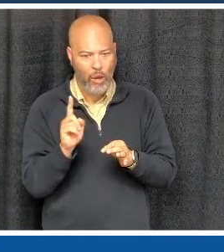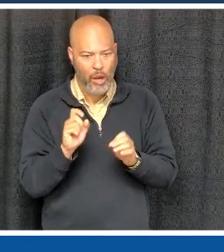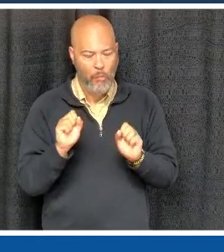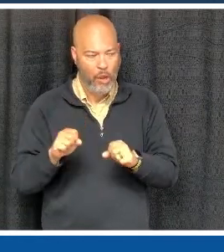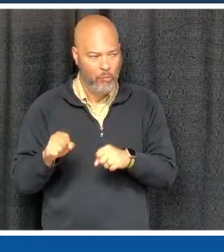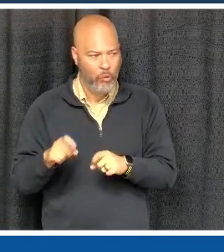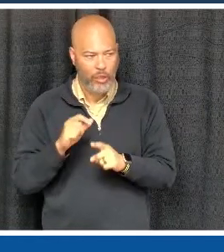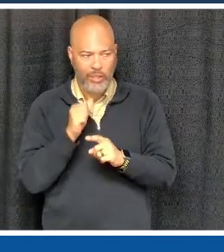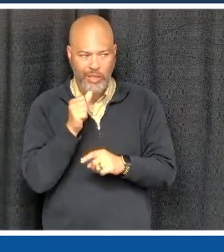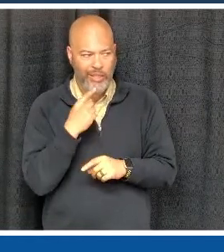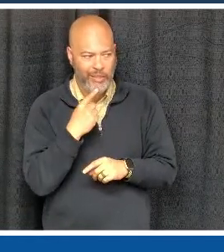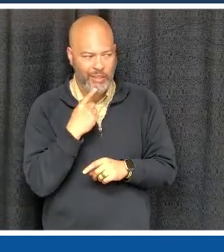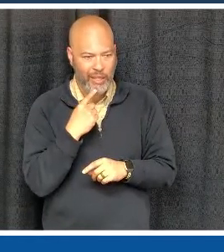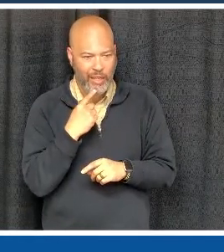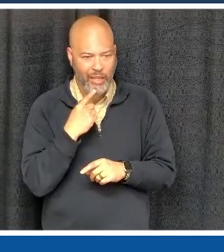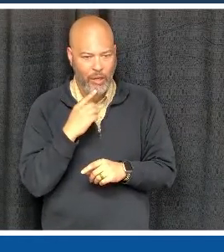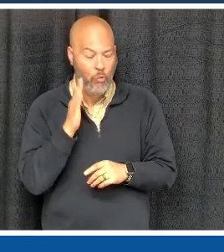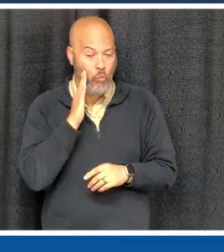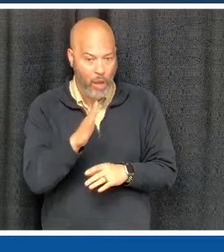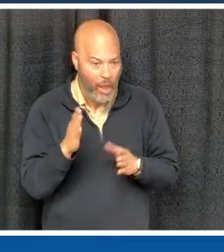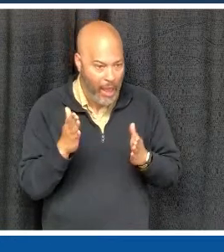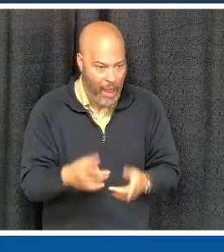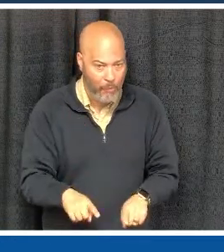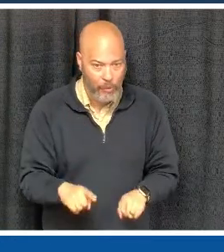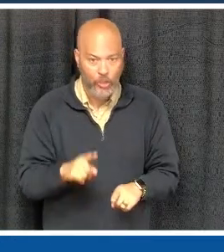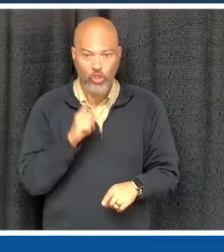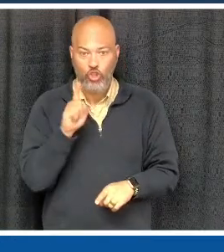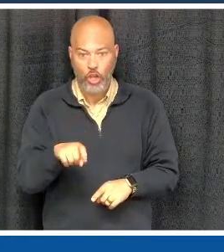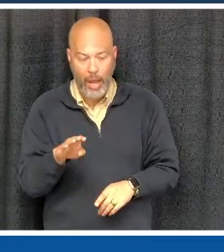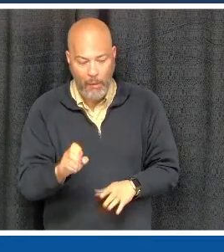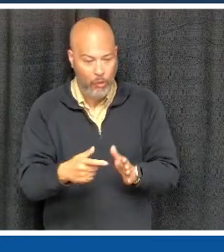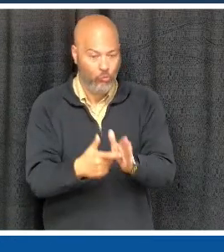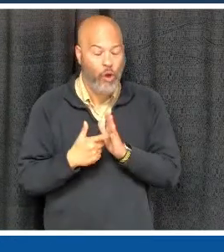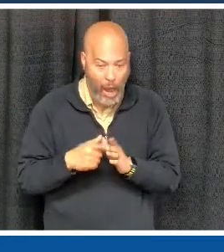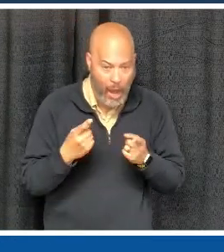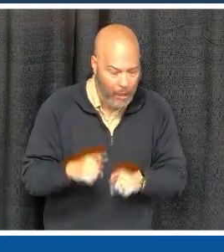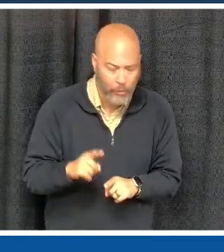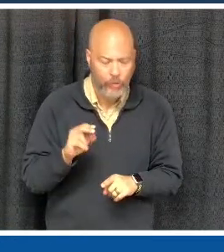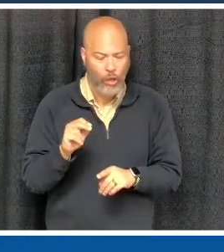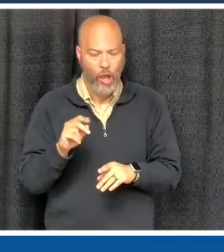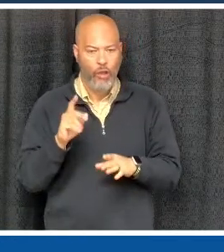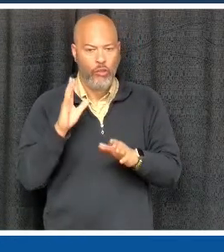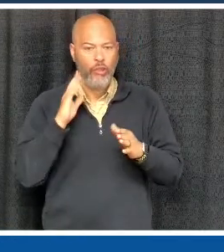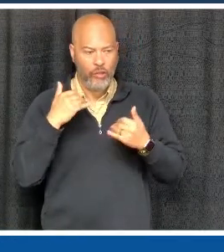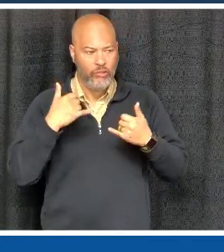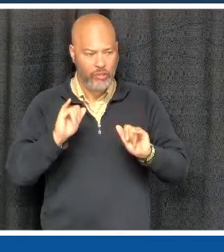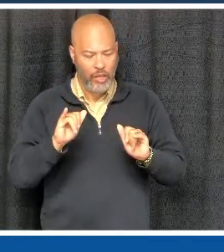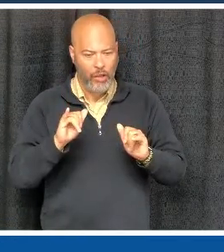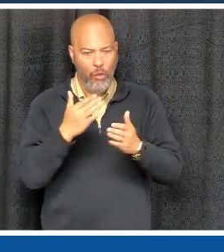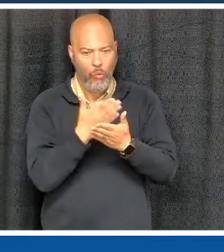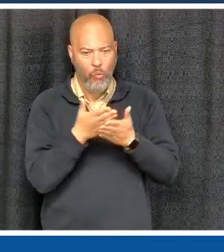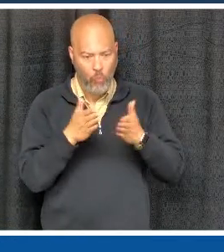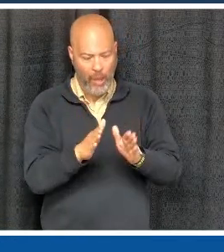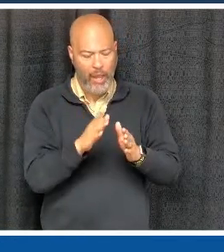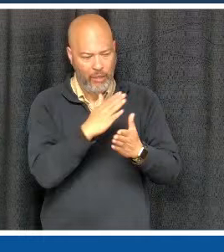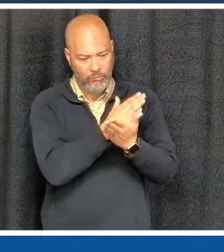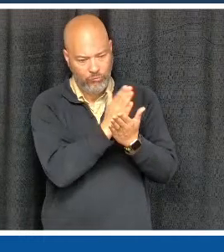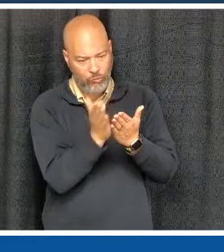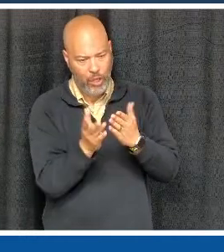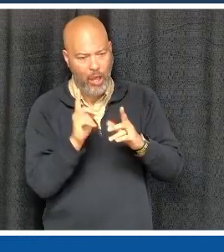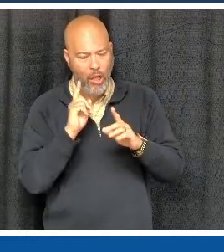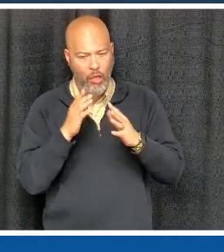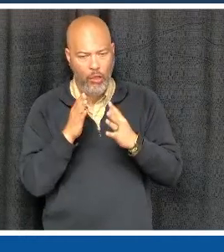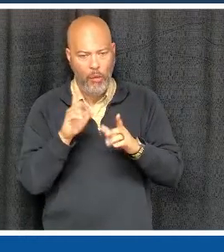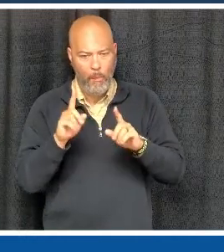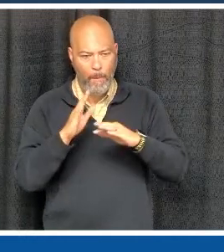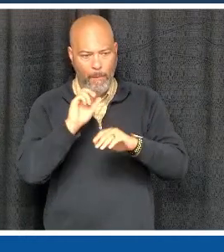doesn't say will happen, shall happen, must happen. There are outs throughout the document based on feasibility